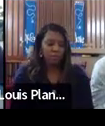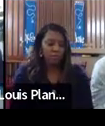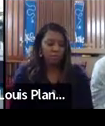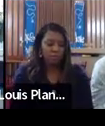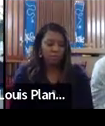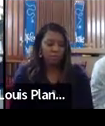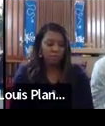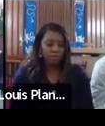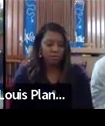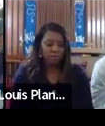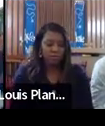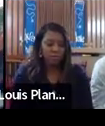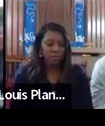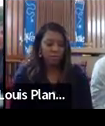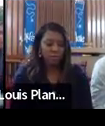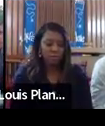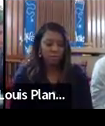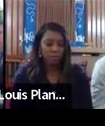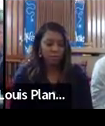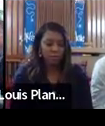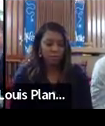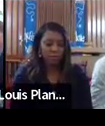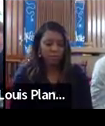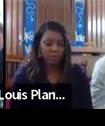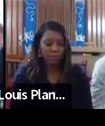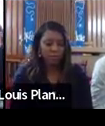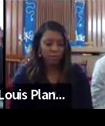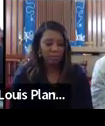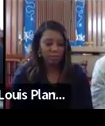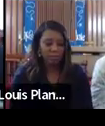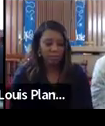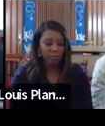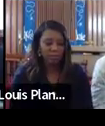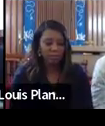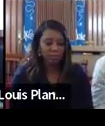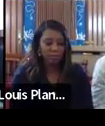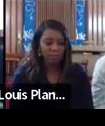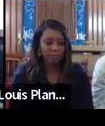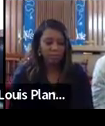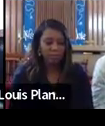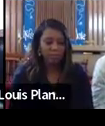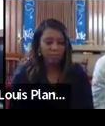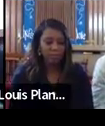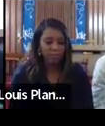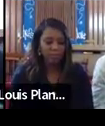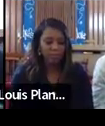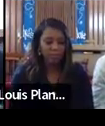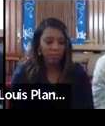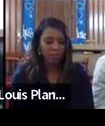achieve them. In and of themselves, they don't do anything. But they're a great framework